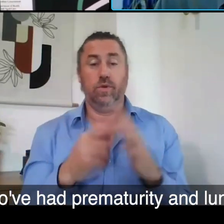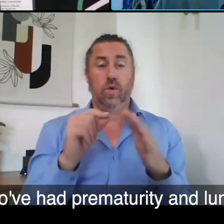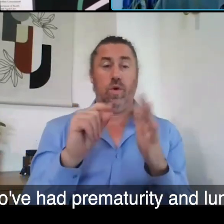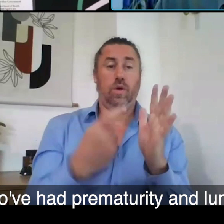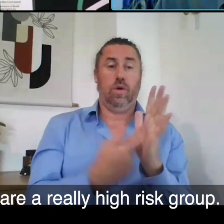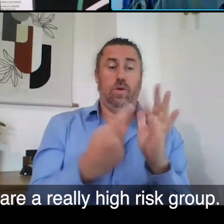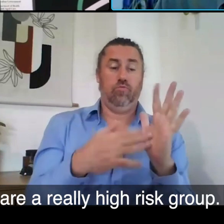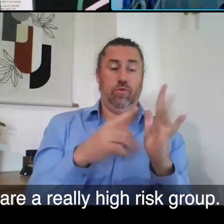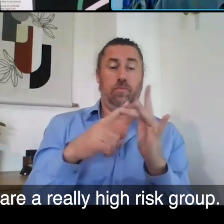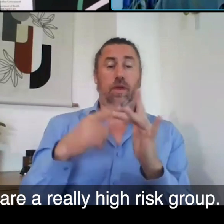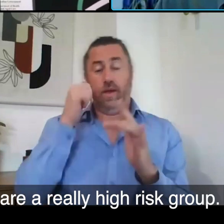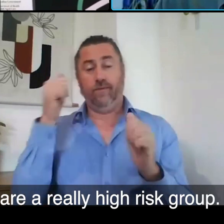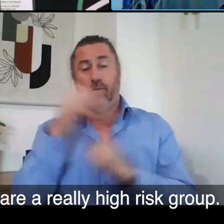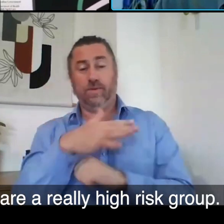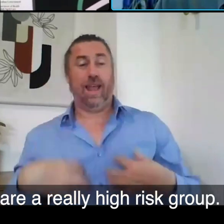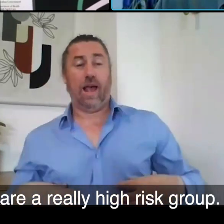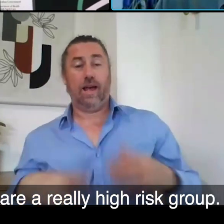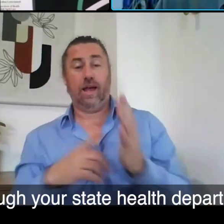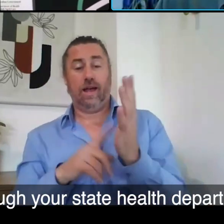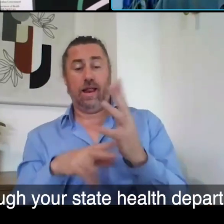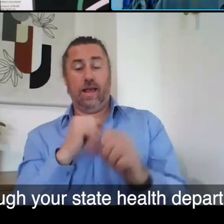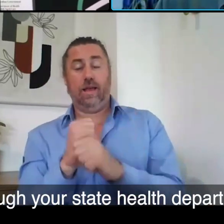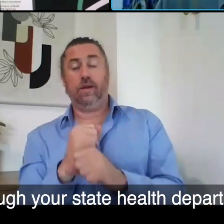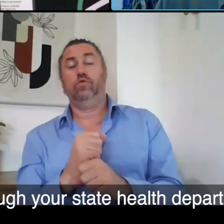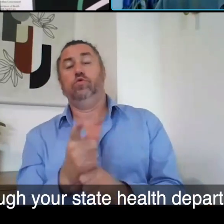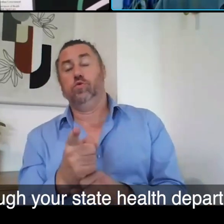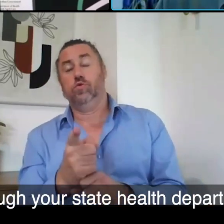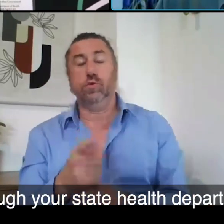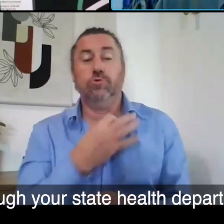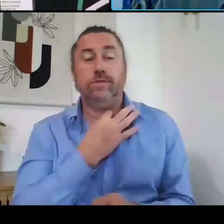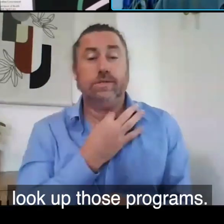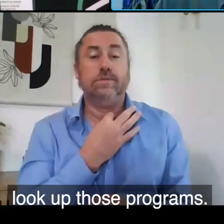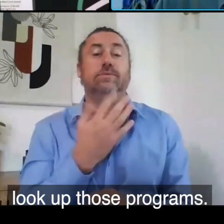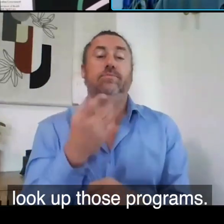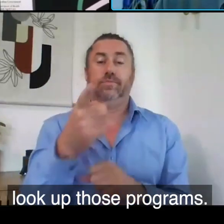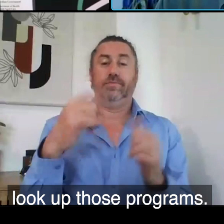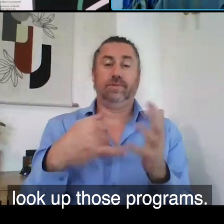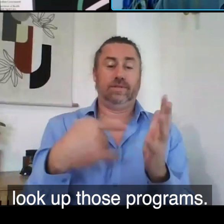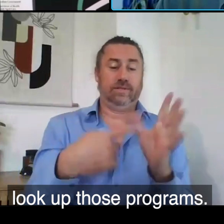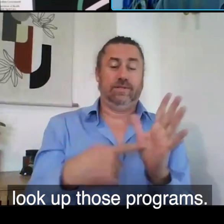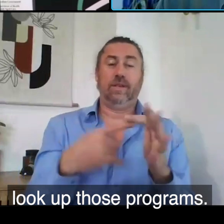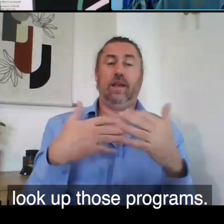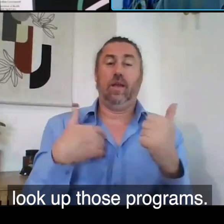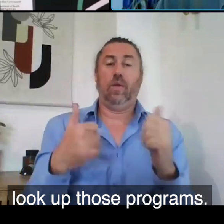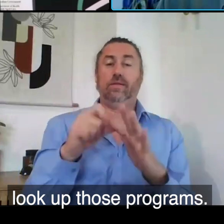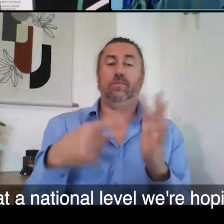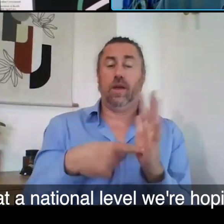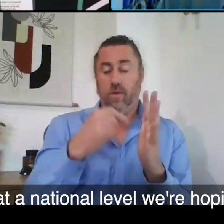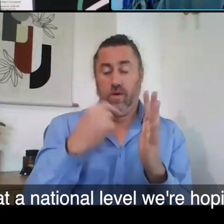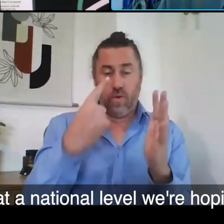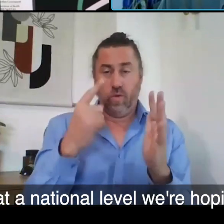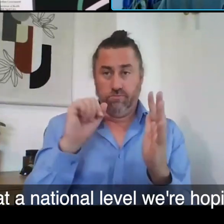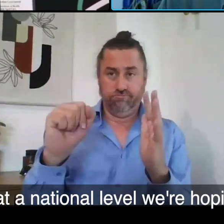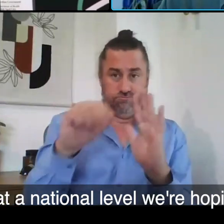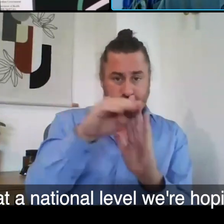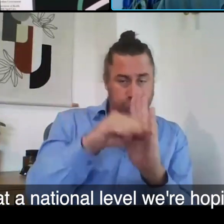lung issues, are really high risk group. So again, through your state health department, you can look up those programs. Obviously, at